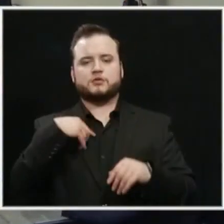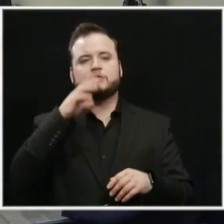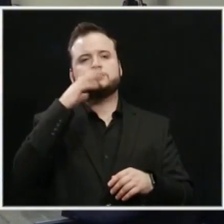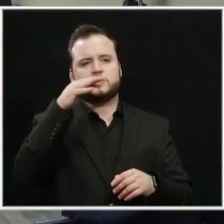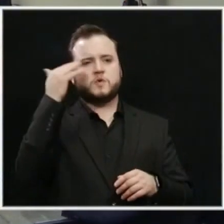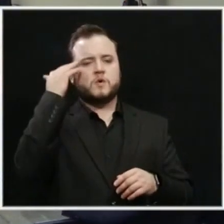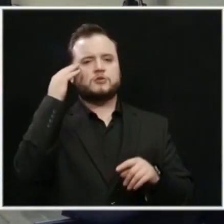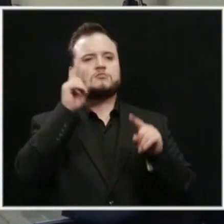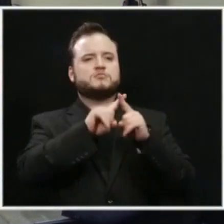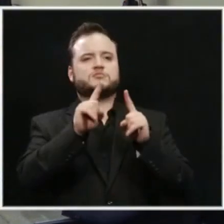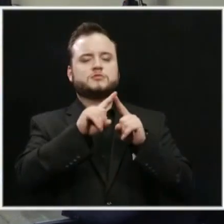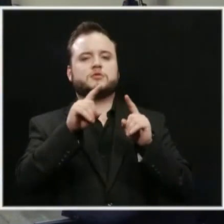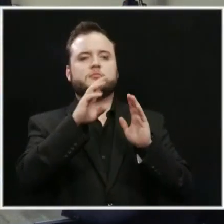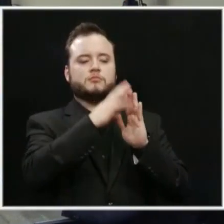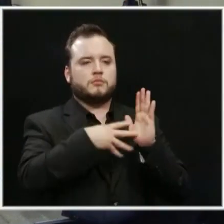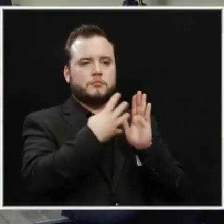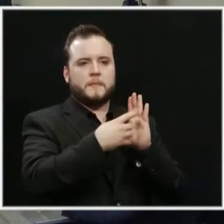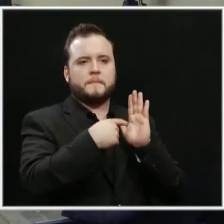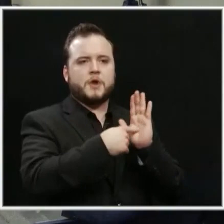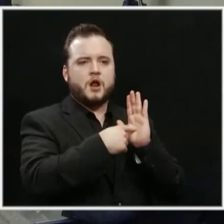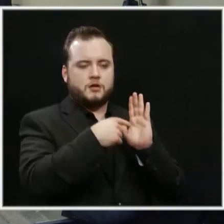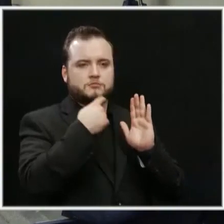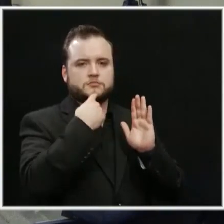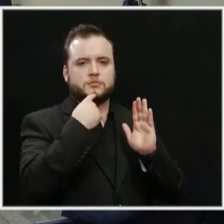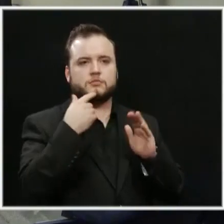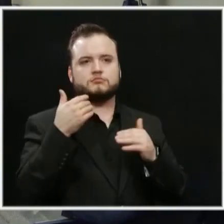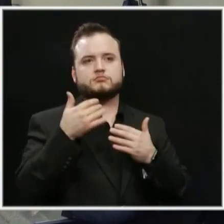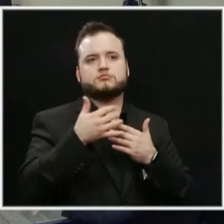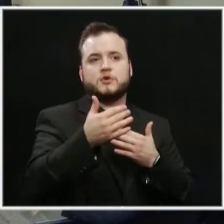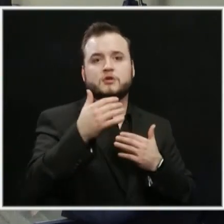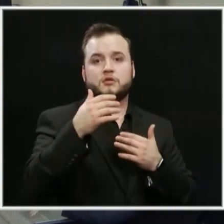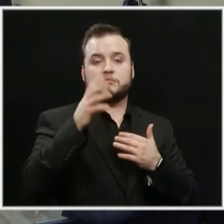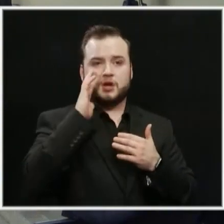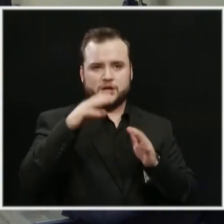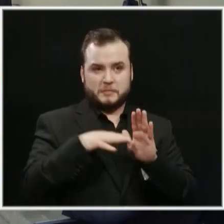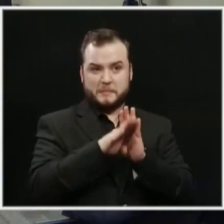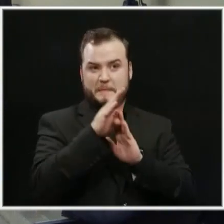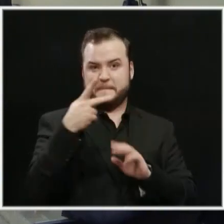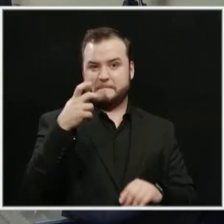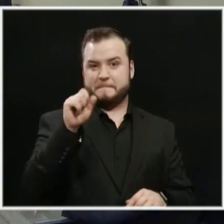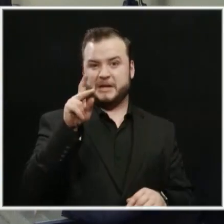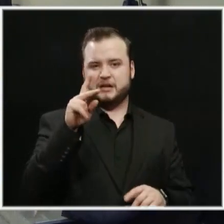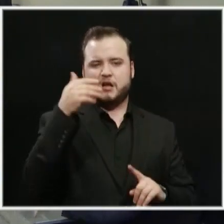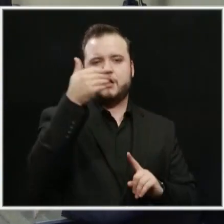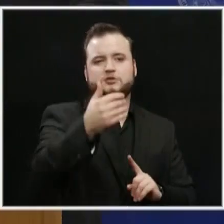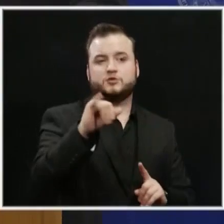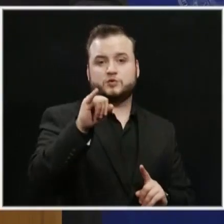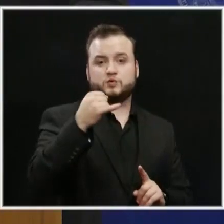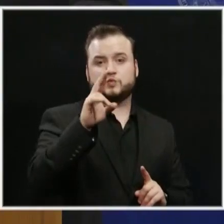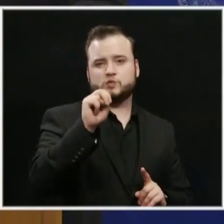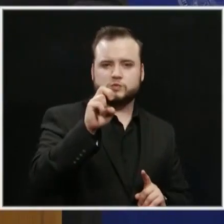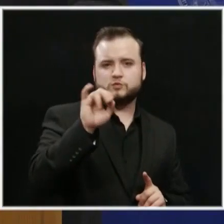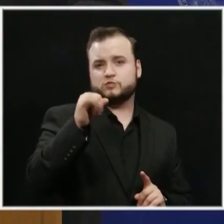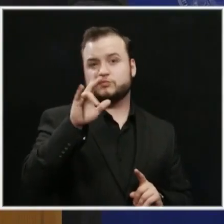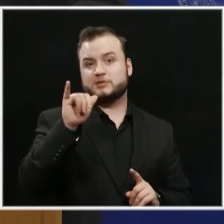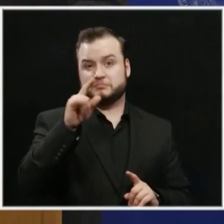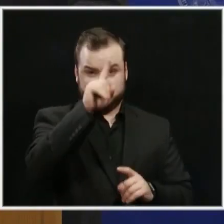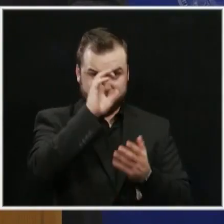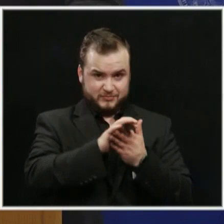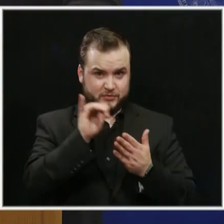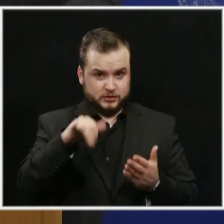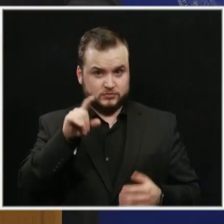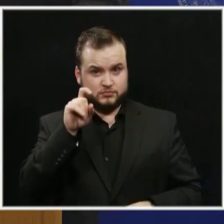shows not till June or July. Do you believe that is what the scenario was going to be here in Minnesota? That the worst